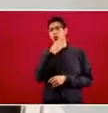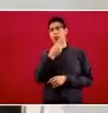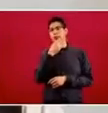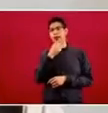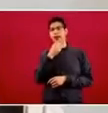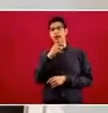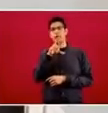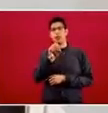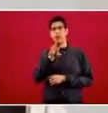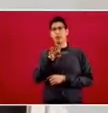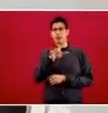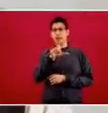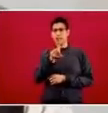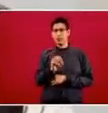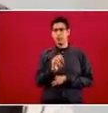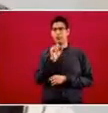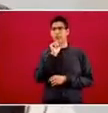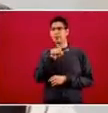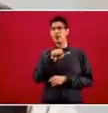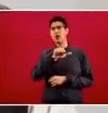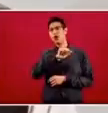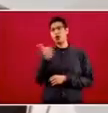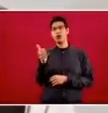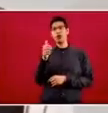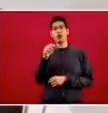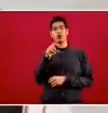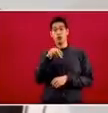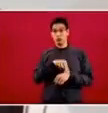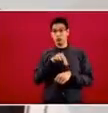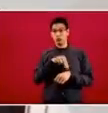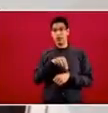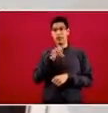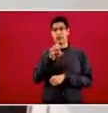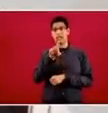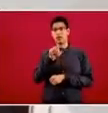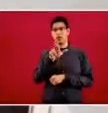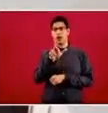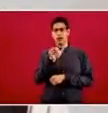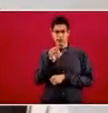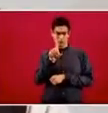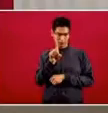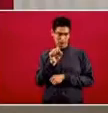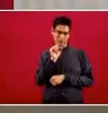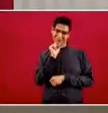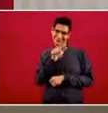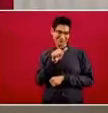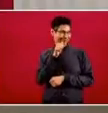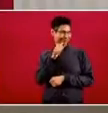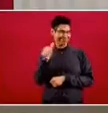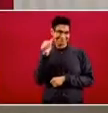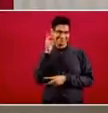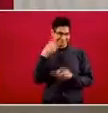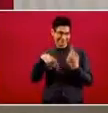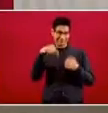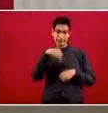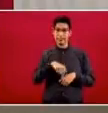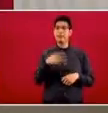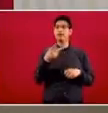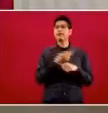other relevant and important authorities, including Dr. Eduardo Robles, who was yesterday here speaking to